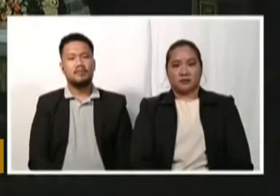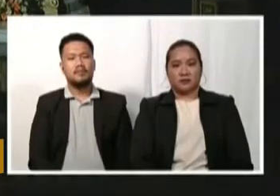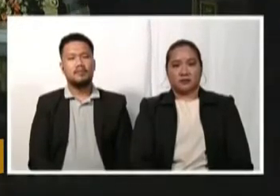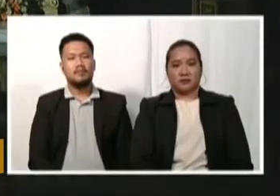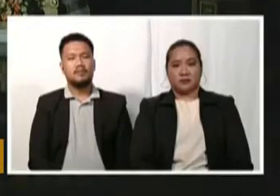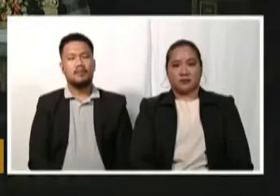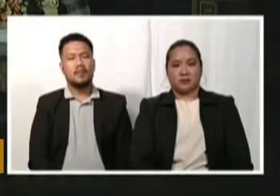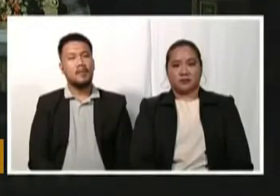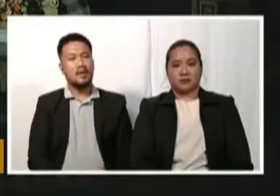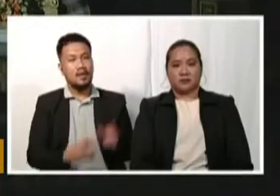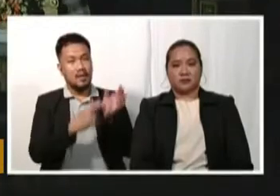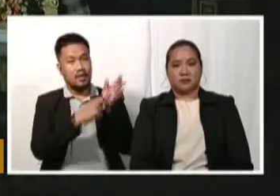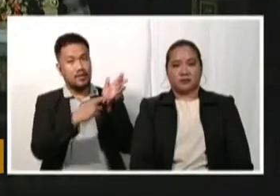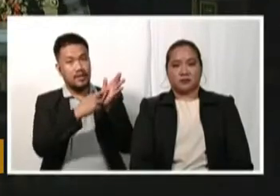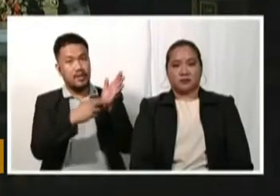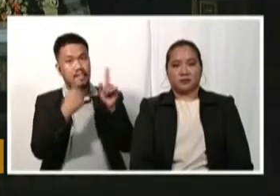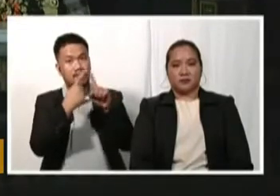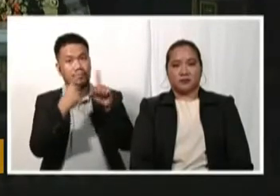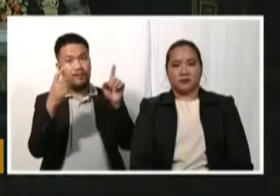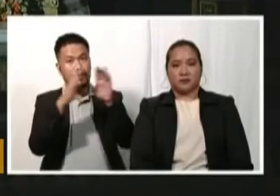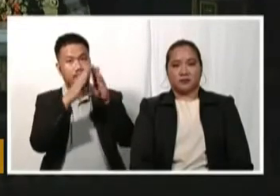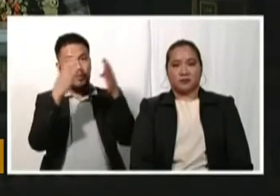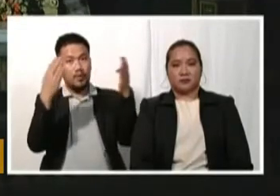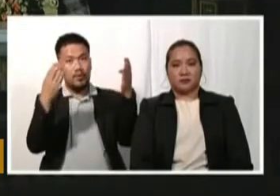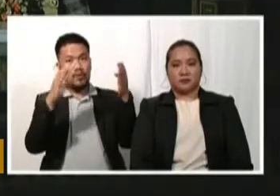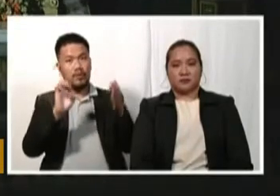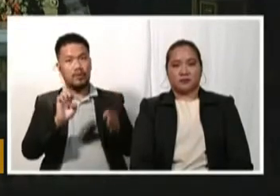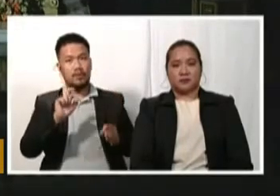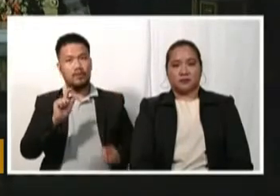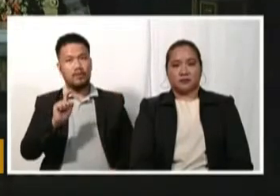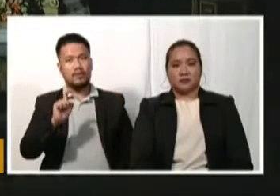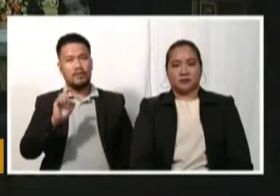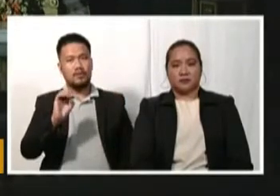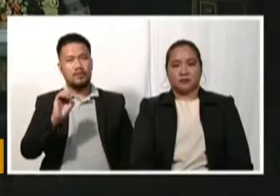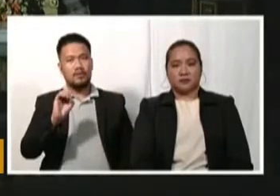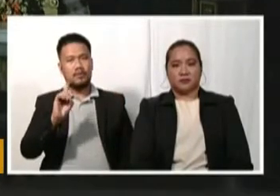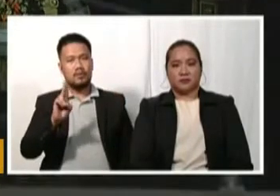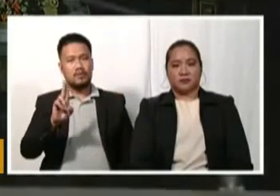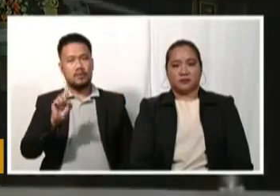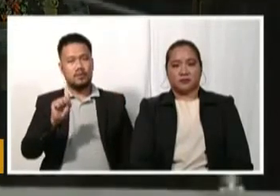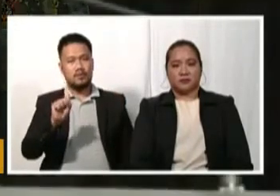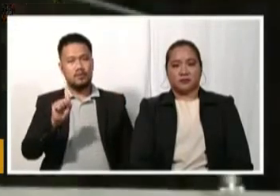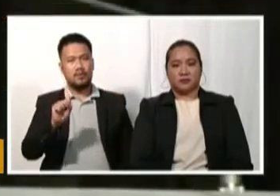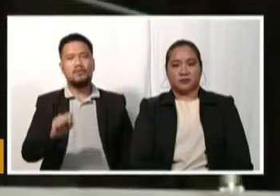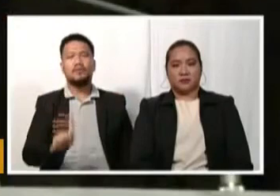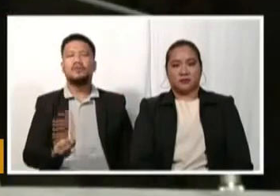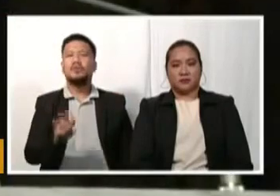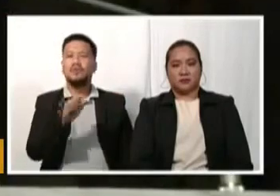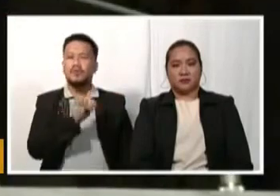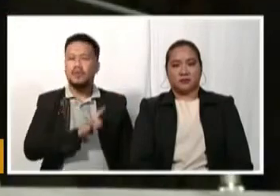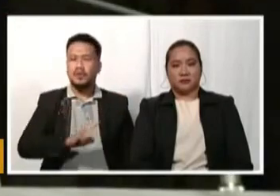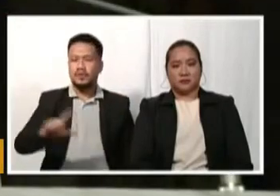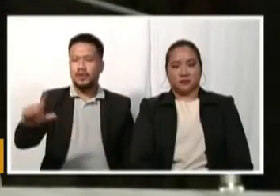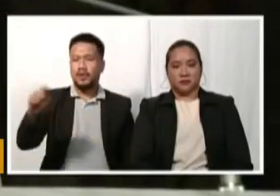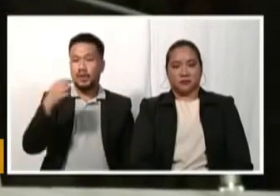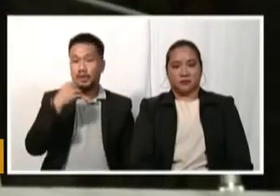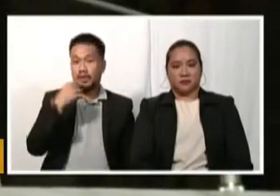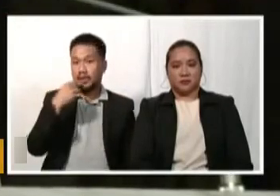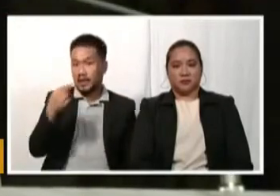A reading from the book of Exodus. The Lord said to